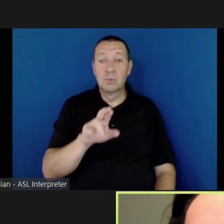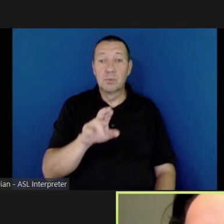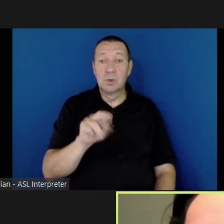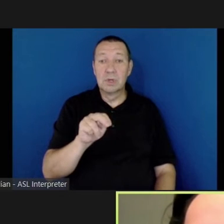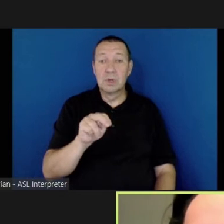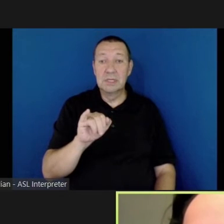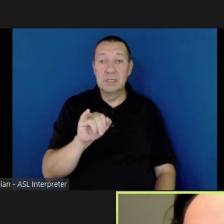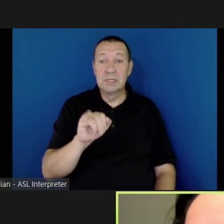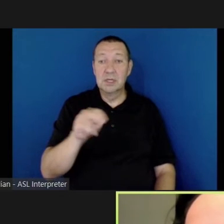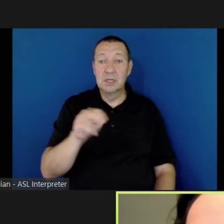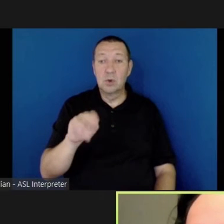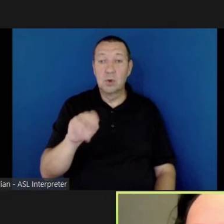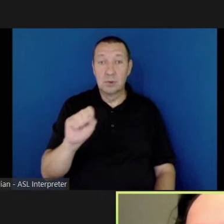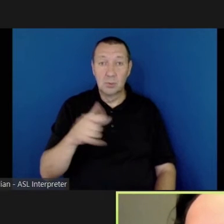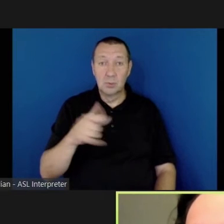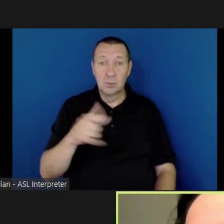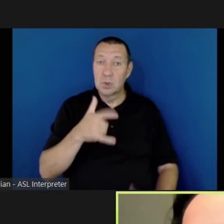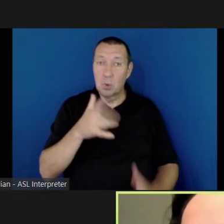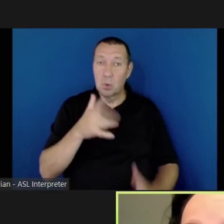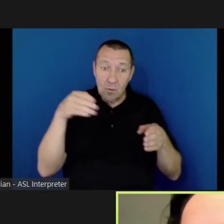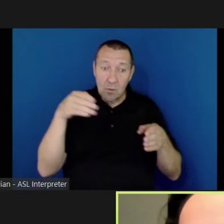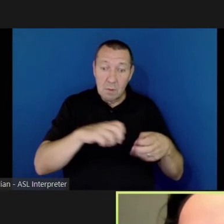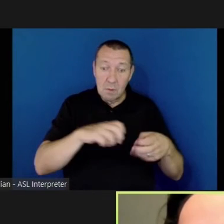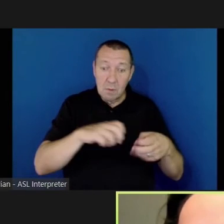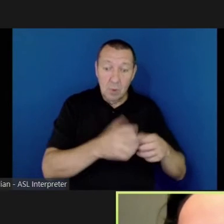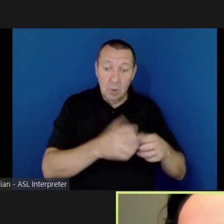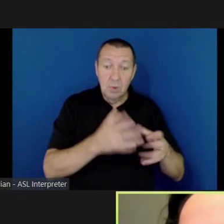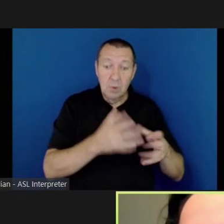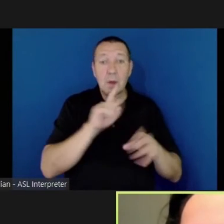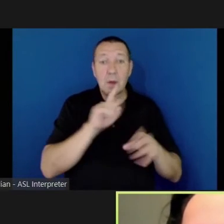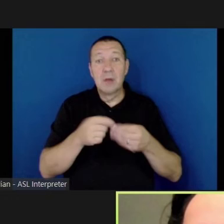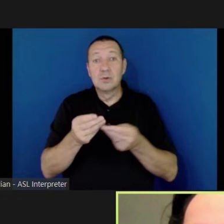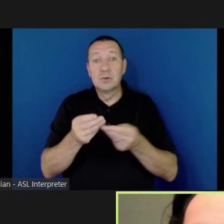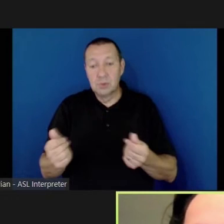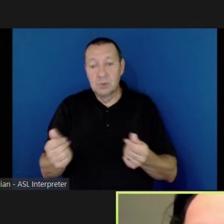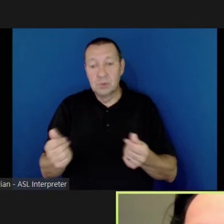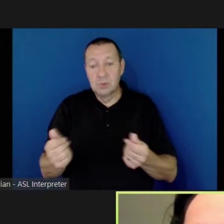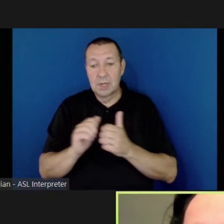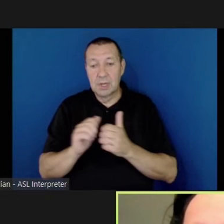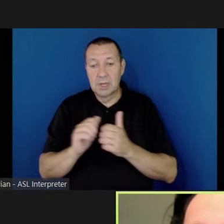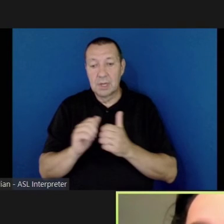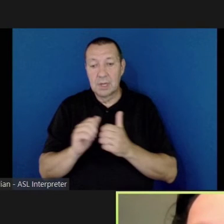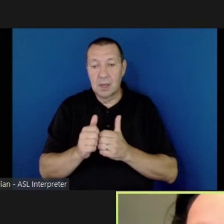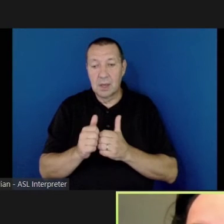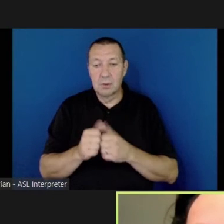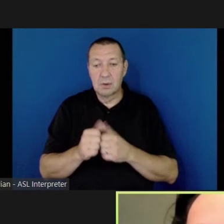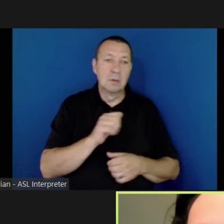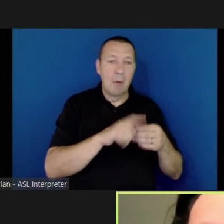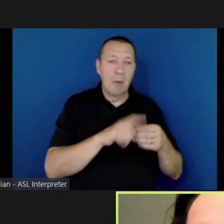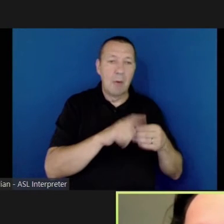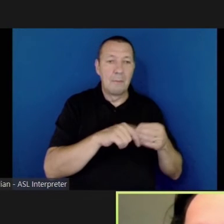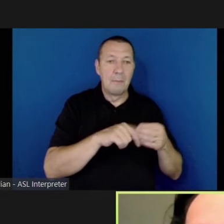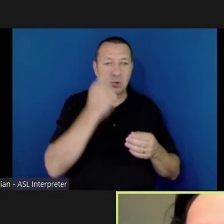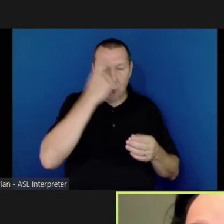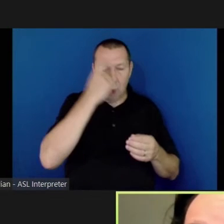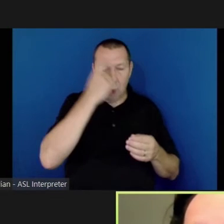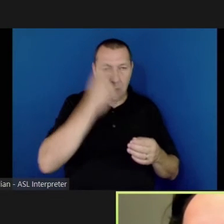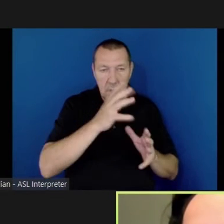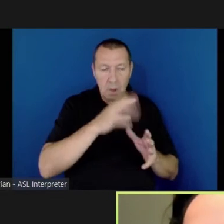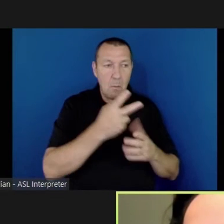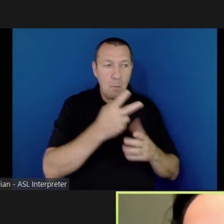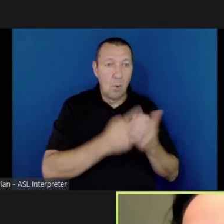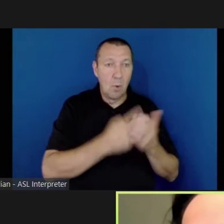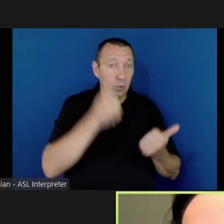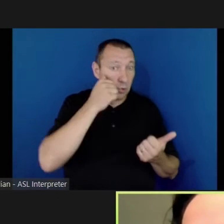on the problem, we wanted to start talking about the solutions. Instead of talking about the trauma that both girls